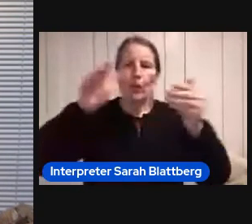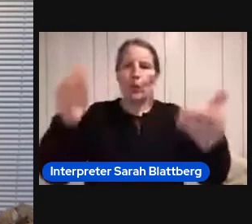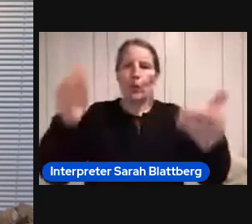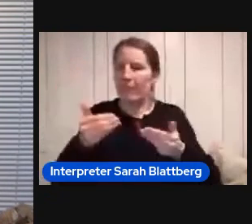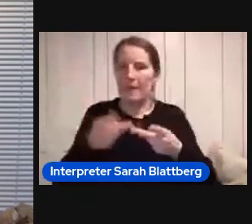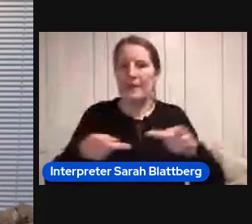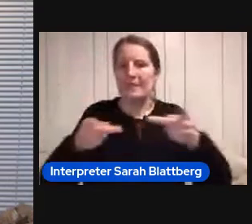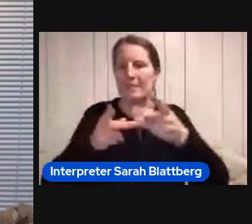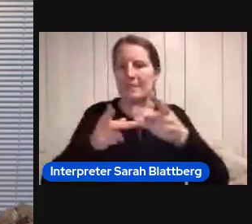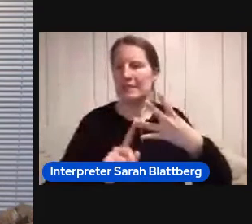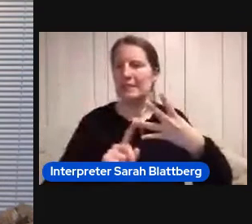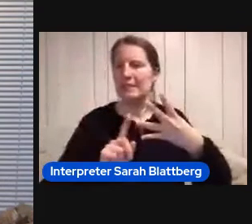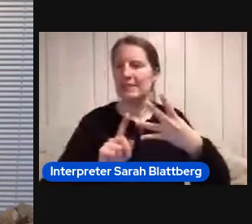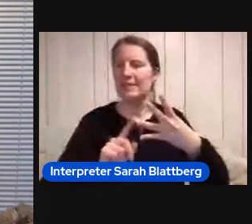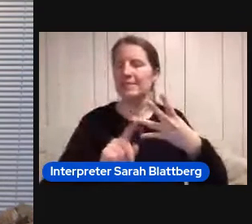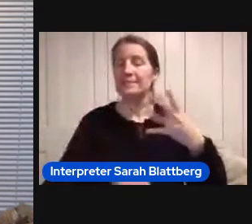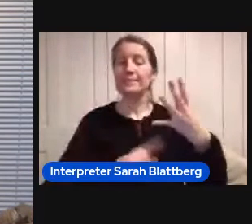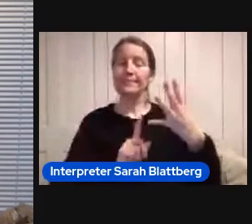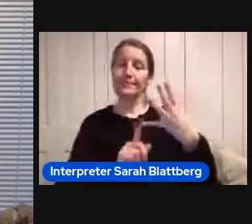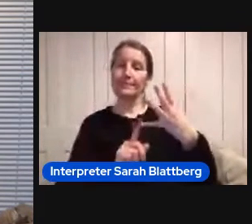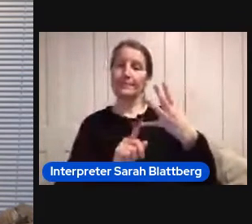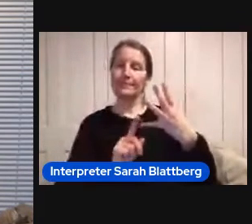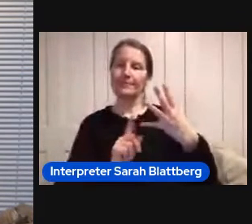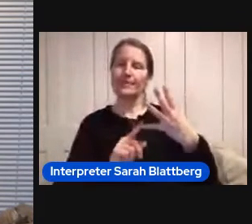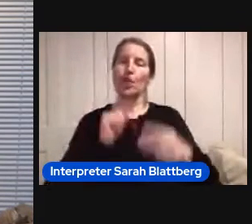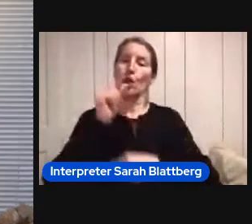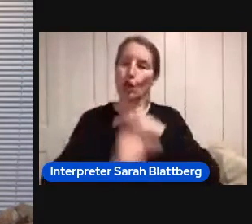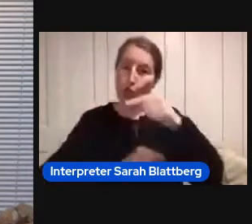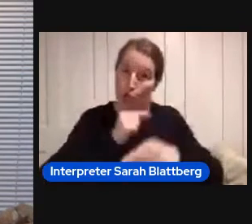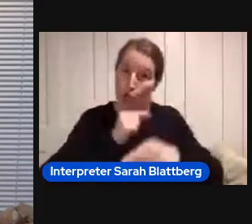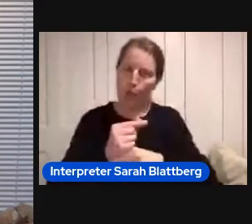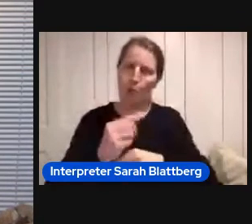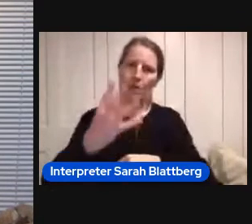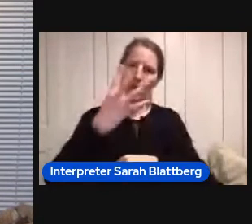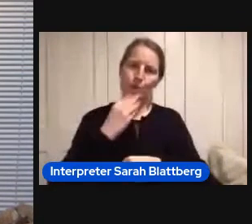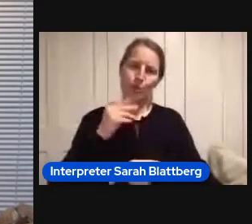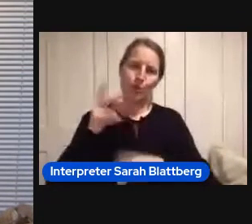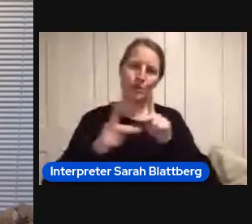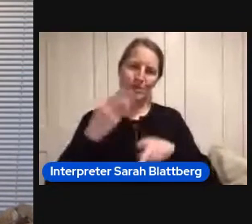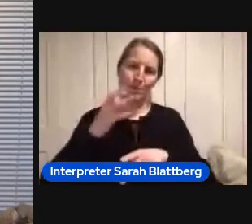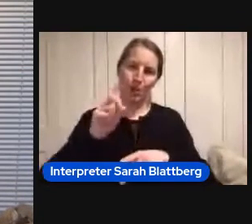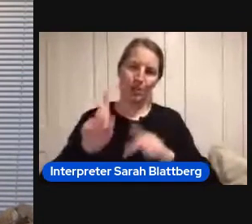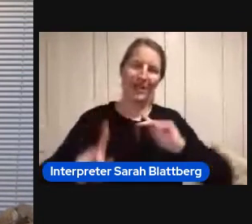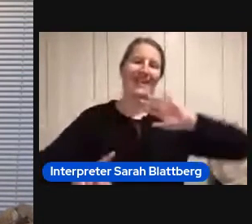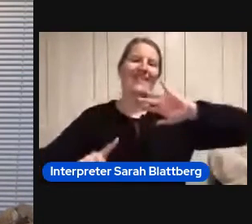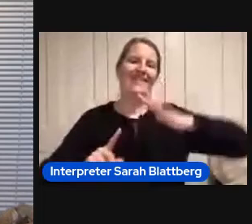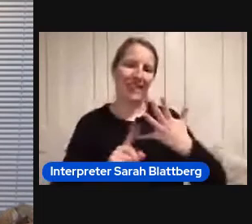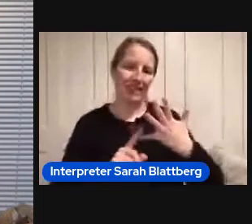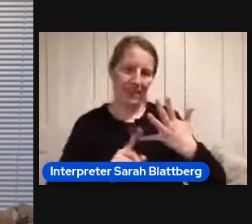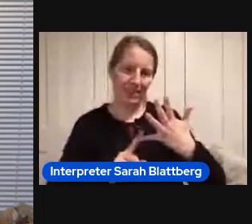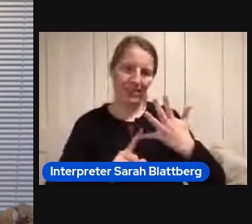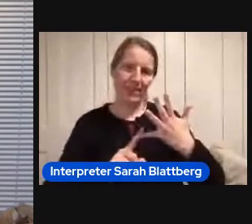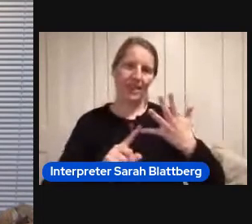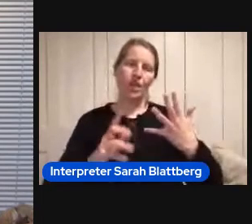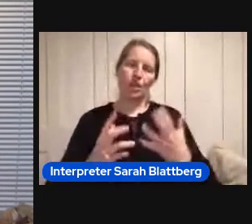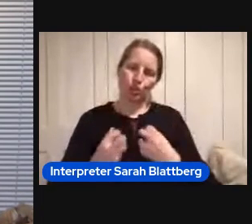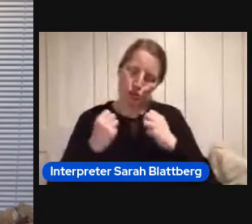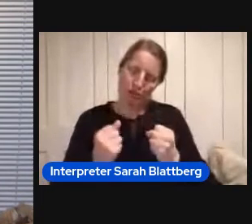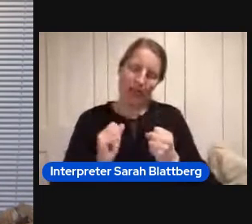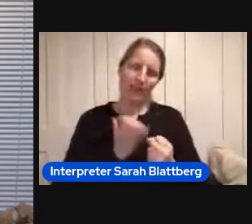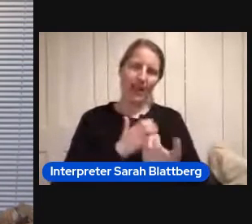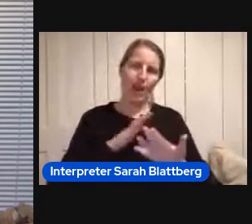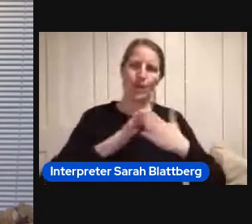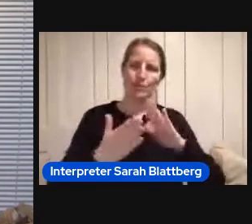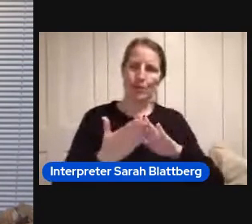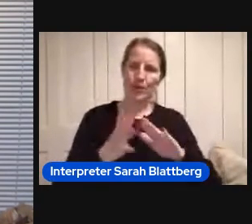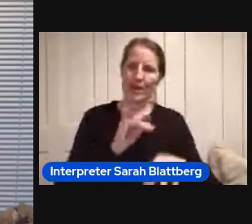more about tonight. A 4th was moving to global Jewish peoplehood, and a 5th was rising up to strengthen our community and ourselves. And I